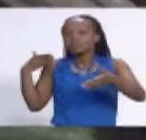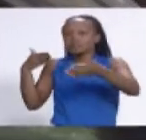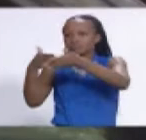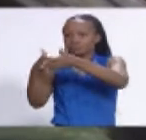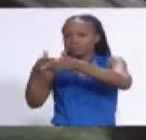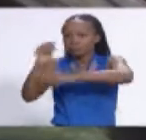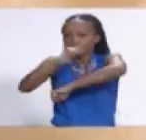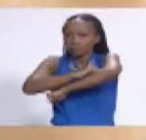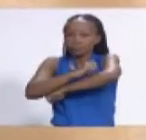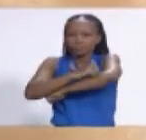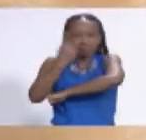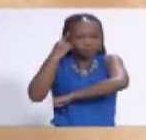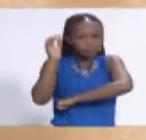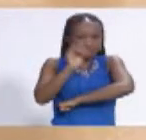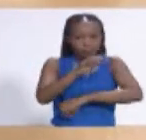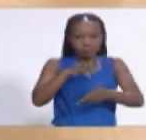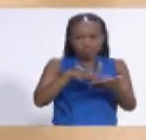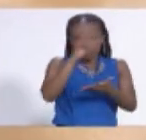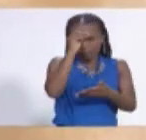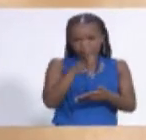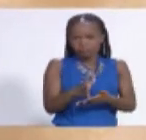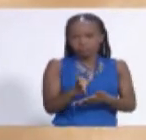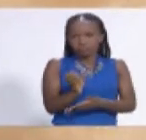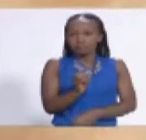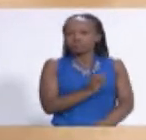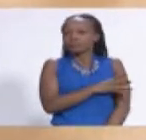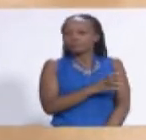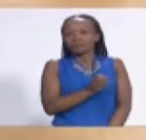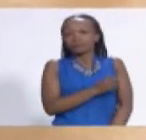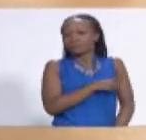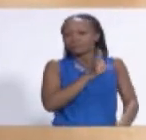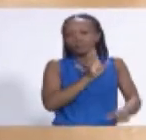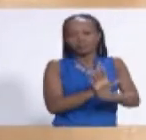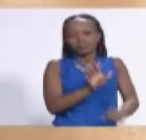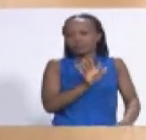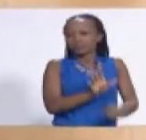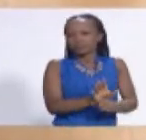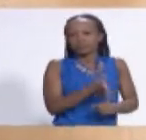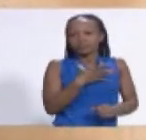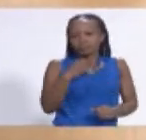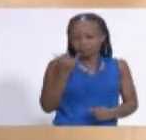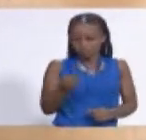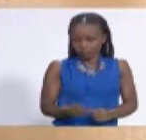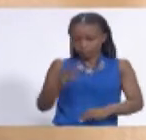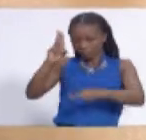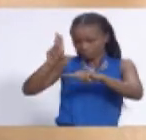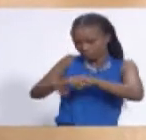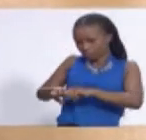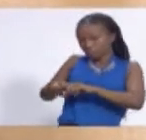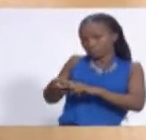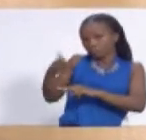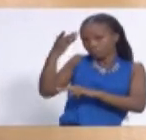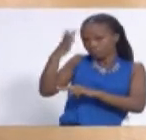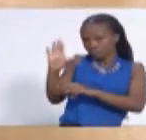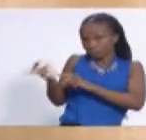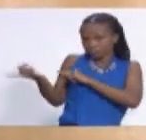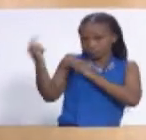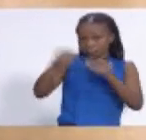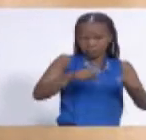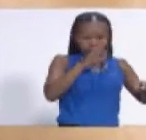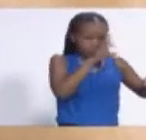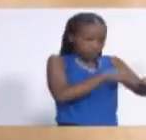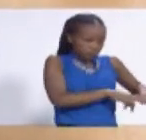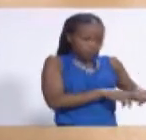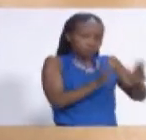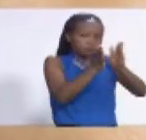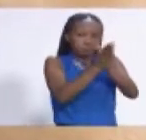schooling for those children. Naogopa, naofia. Juu hata venye nimekaa hapa hivi, sijui ni nani mwingine tunakuja